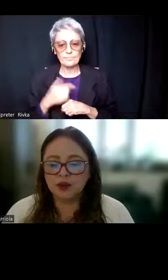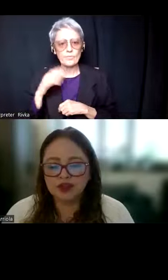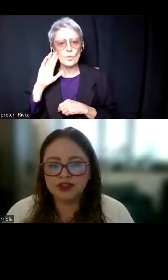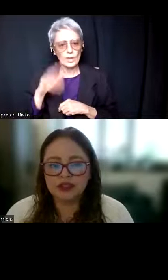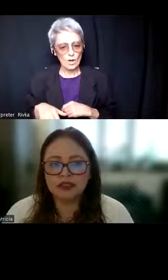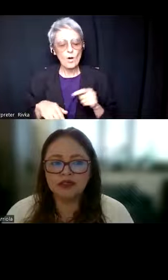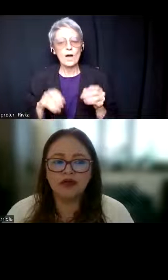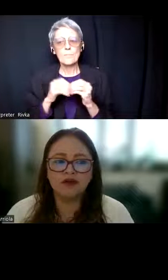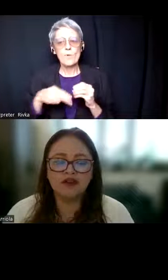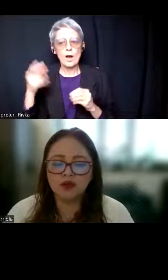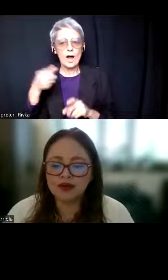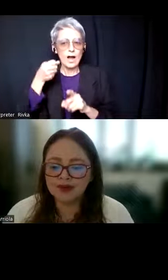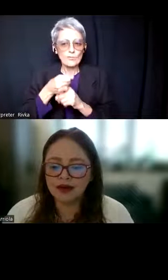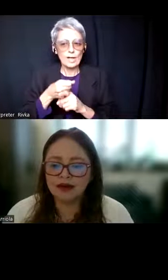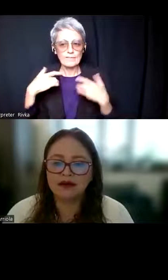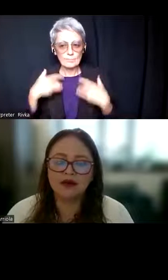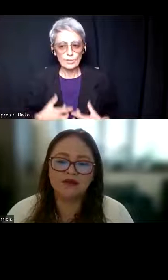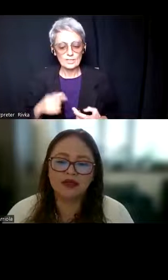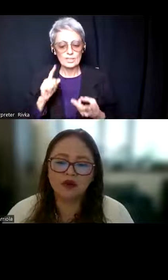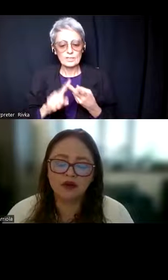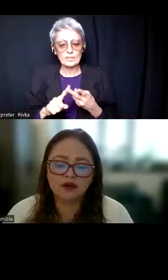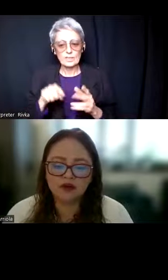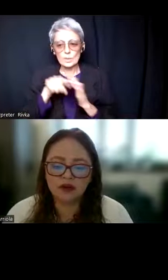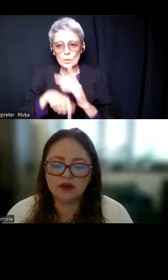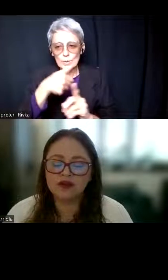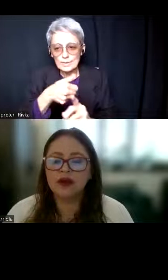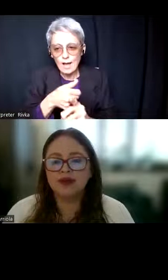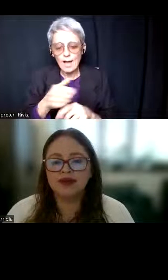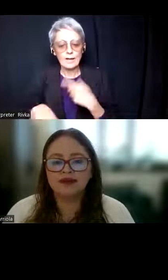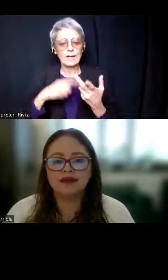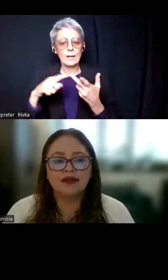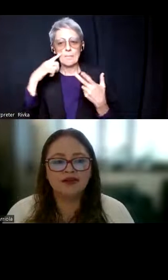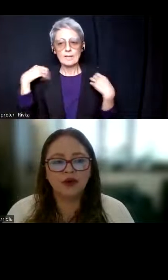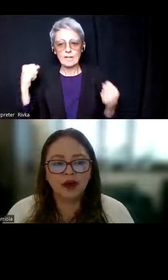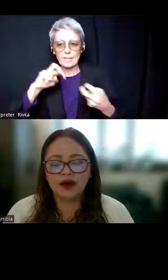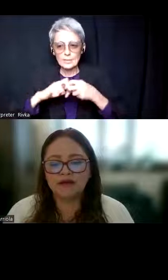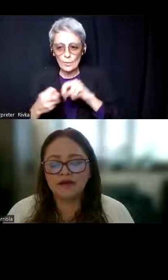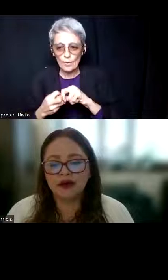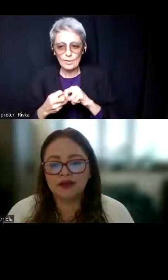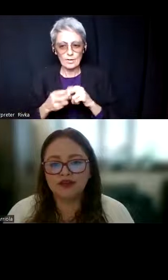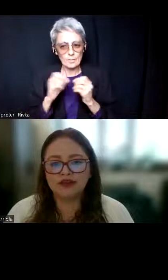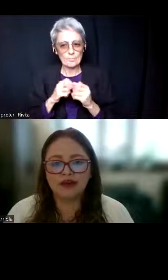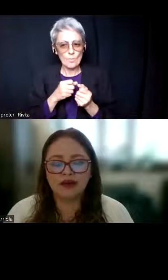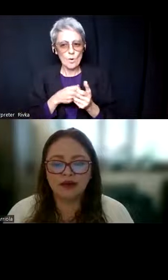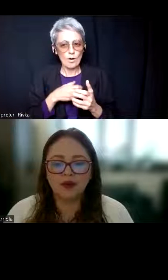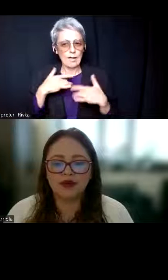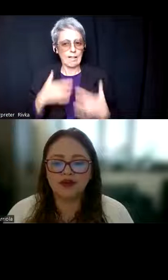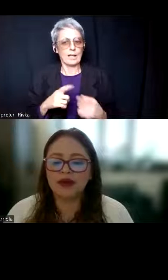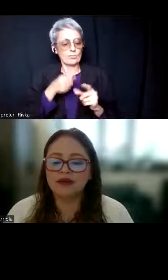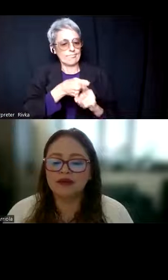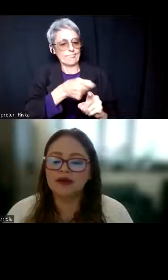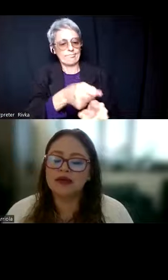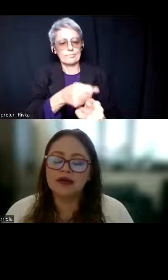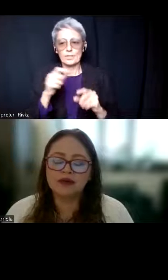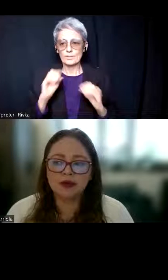of depression, of suicide, of mental health disorders because they don't have that foundation and that network. So